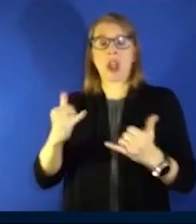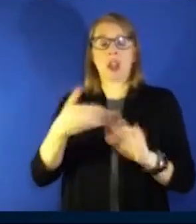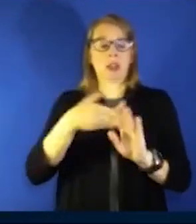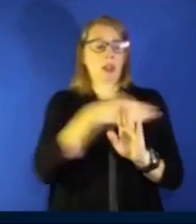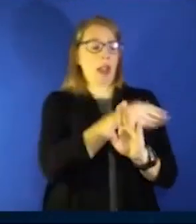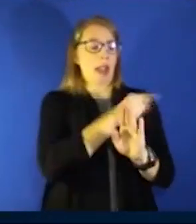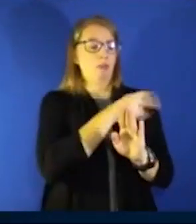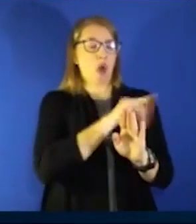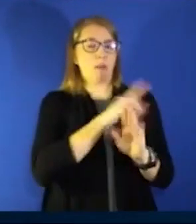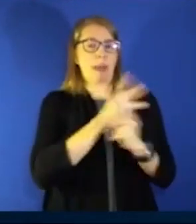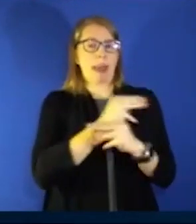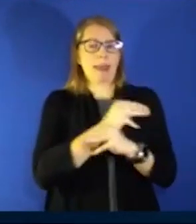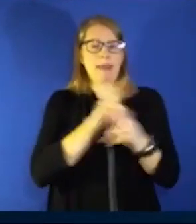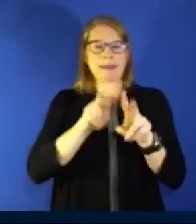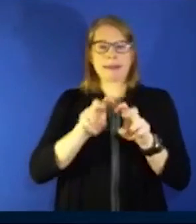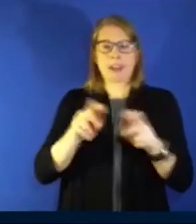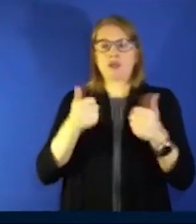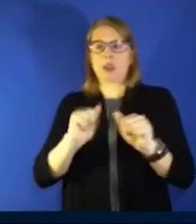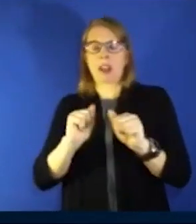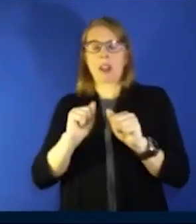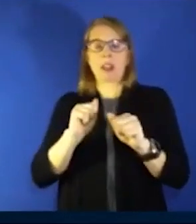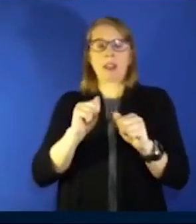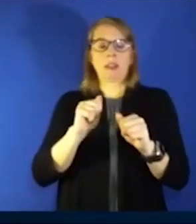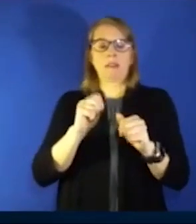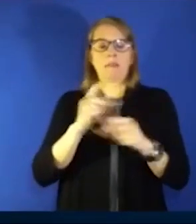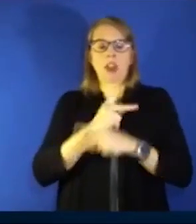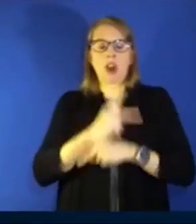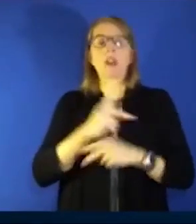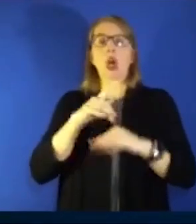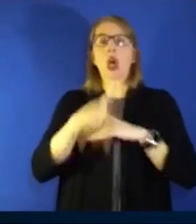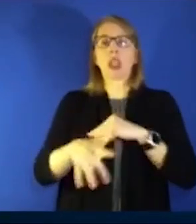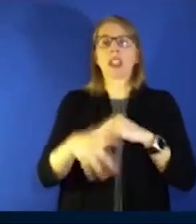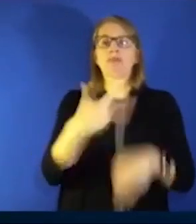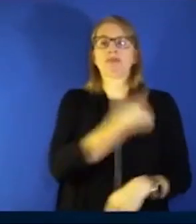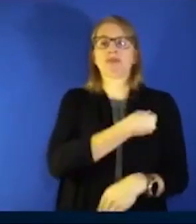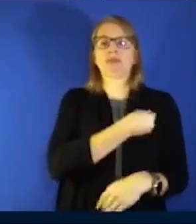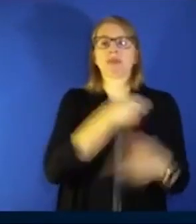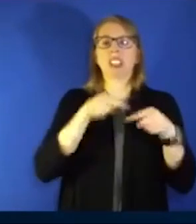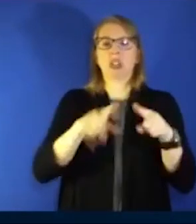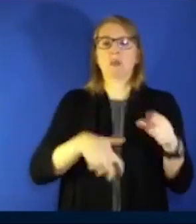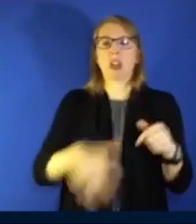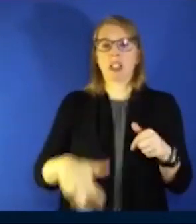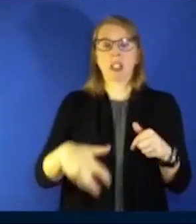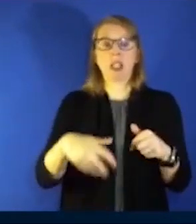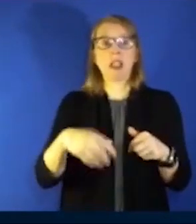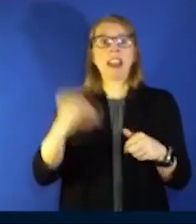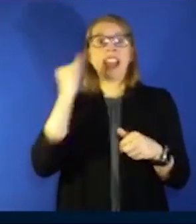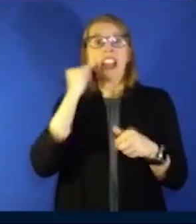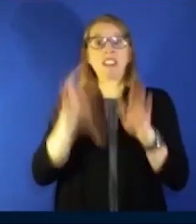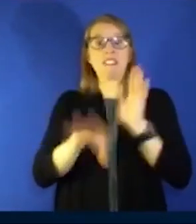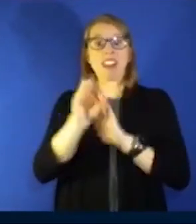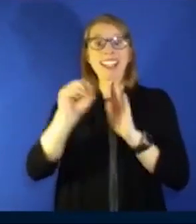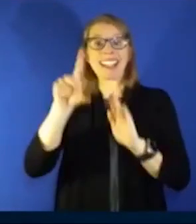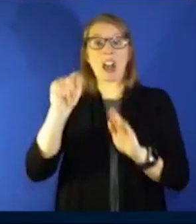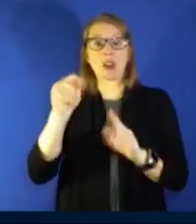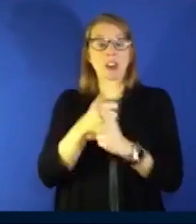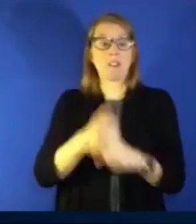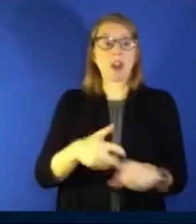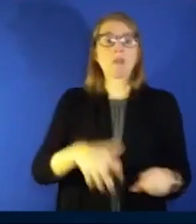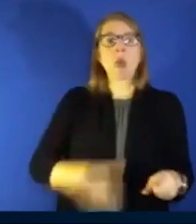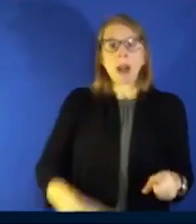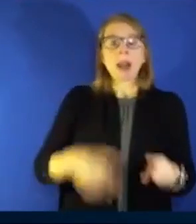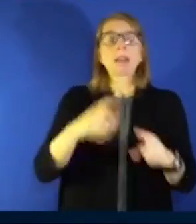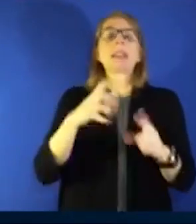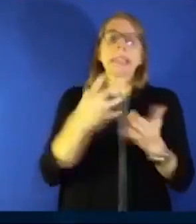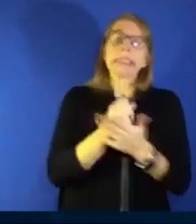must have gotten it pretty early on in her pregnancy. Any thoughts on when to get it? As soon as you find out you're pregnant, get it? I mean, get it. I know that. But I mean,